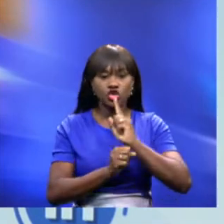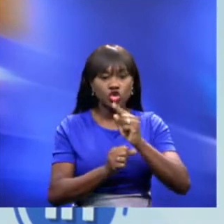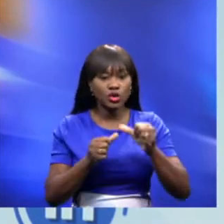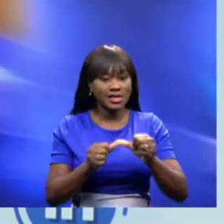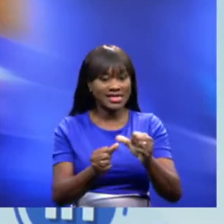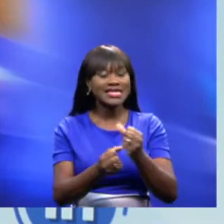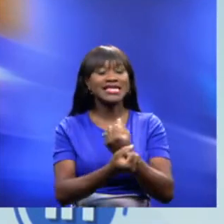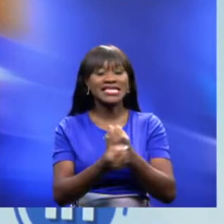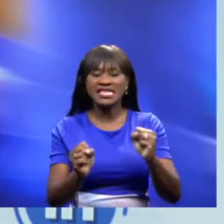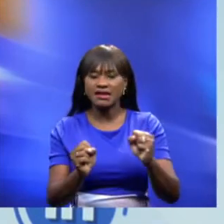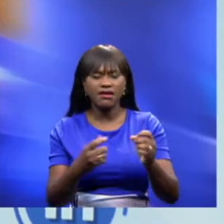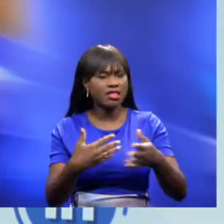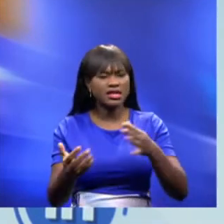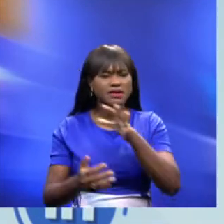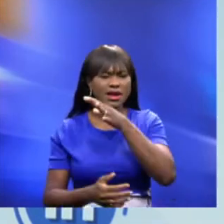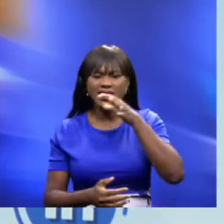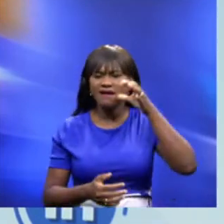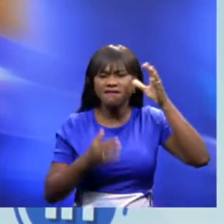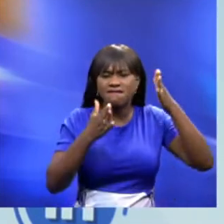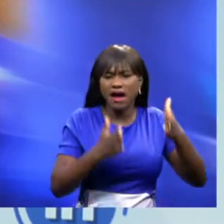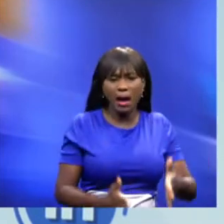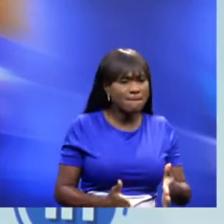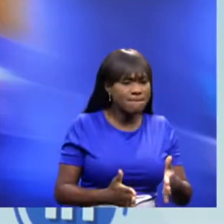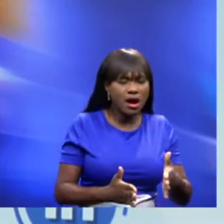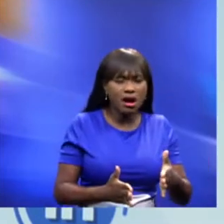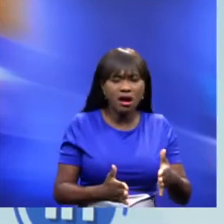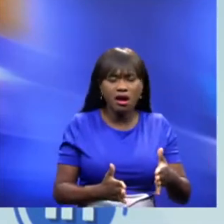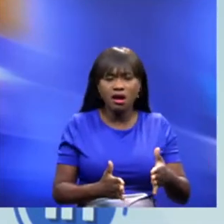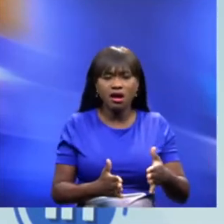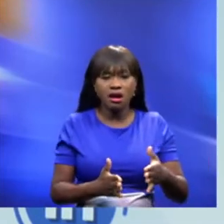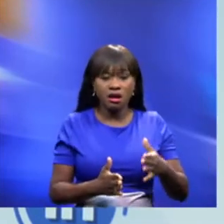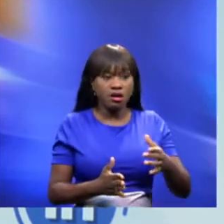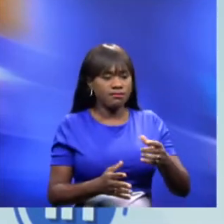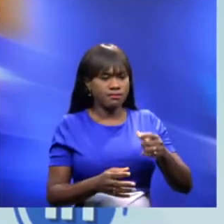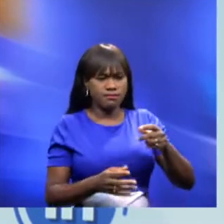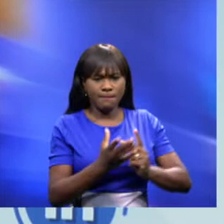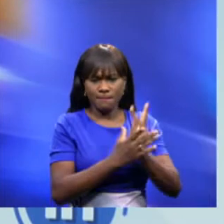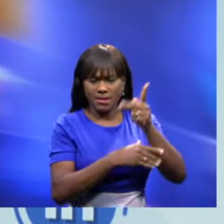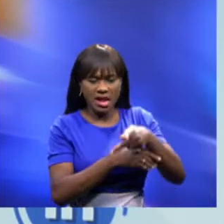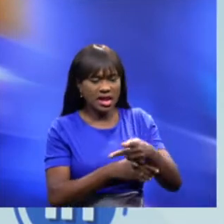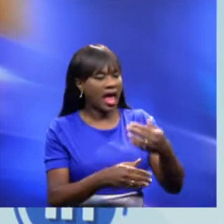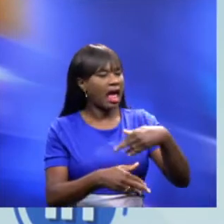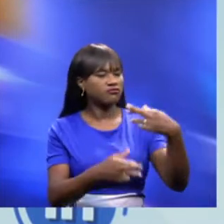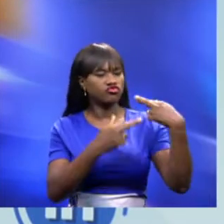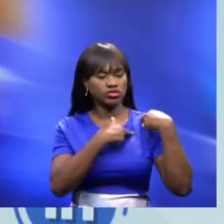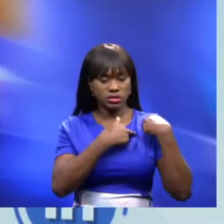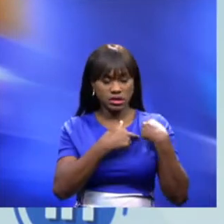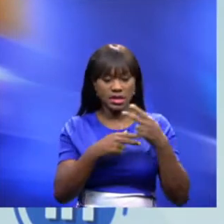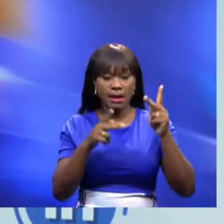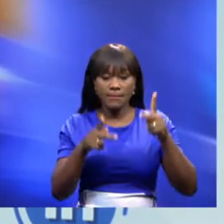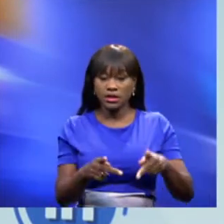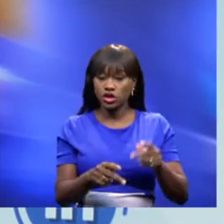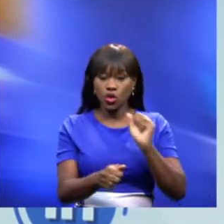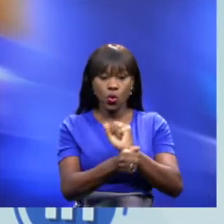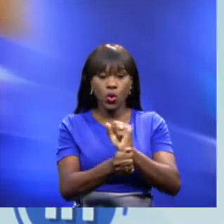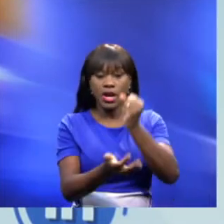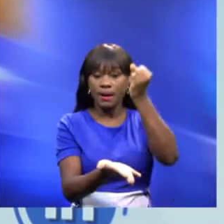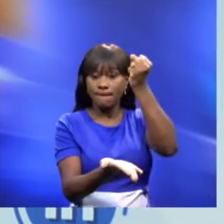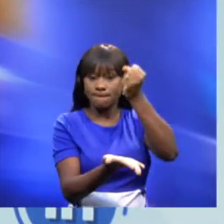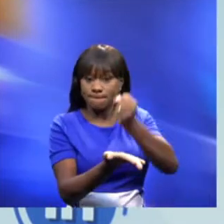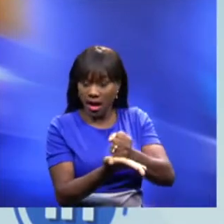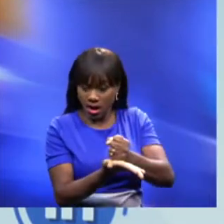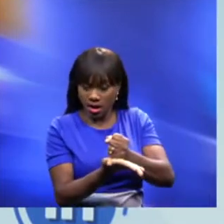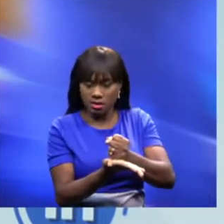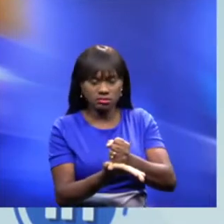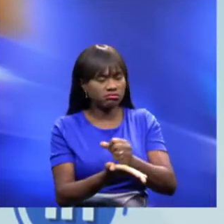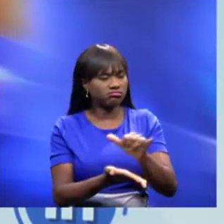farmer, the guy who is picking the tomatoes, he has a responsibility. And the guy who's working in the bank, who's working at his desk,